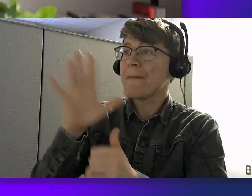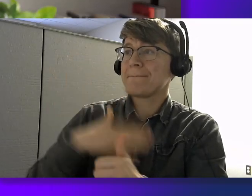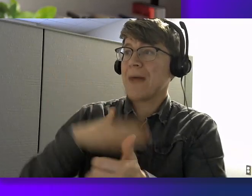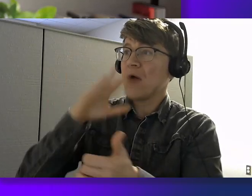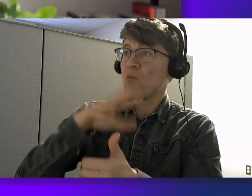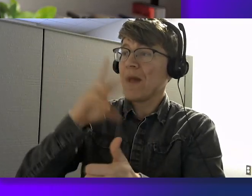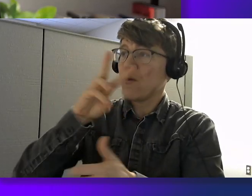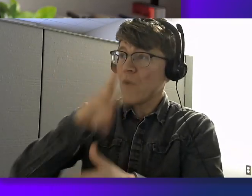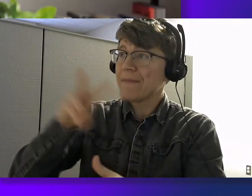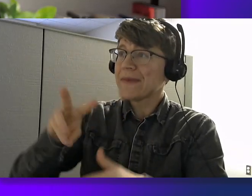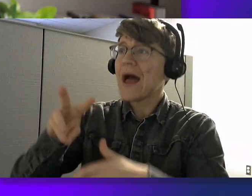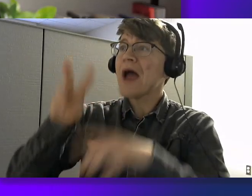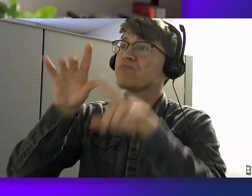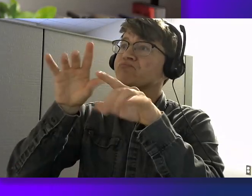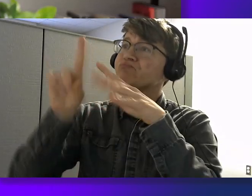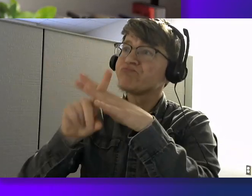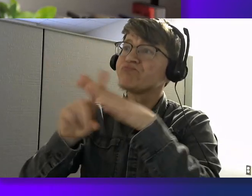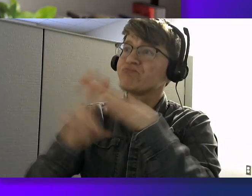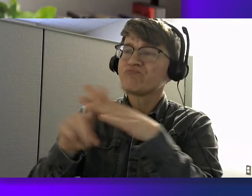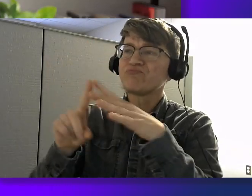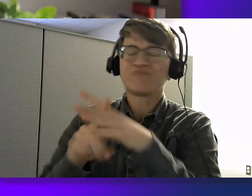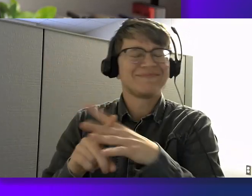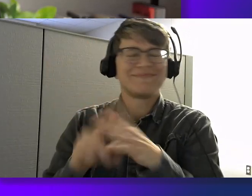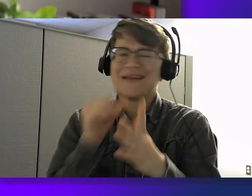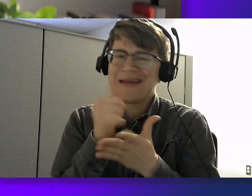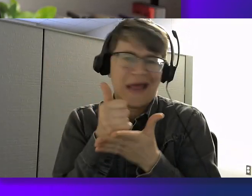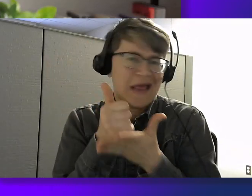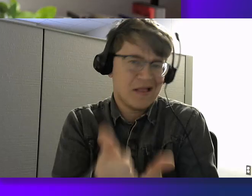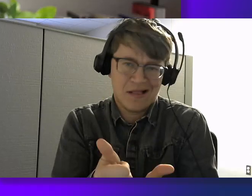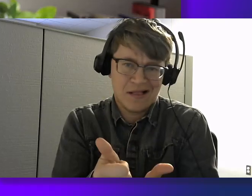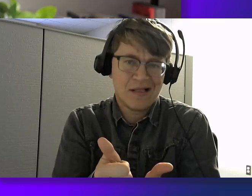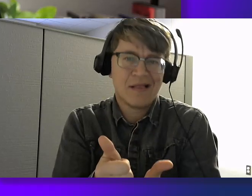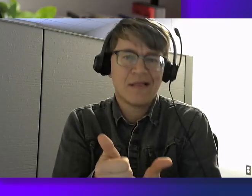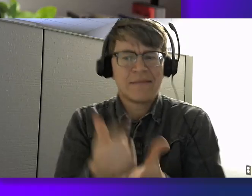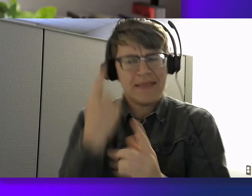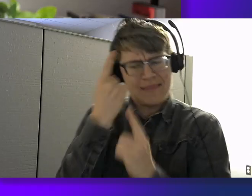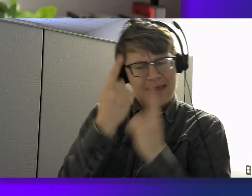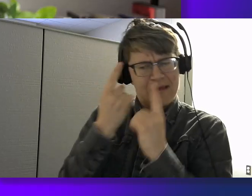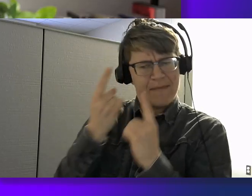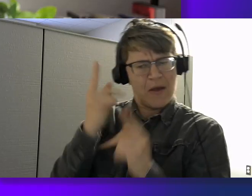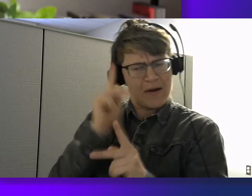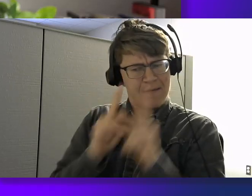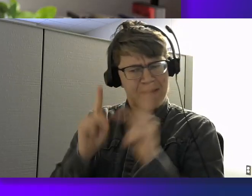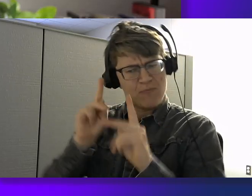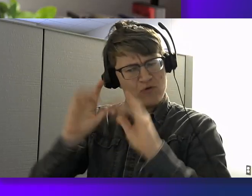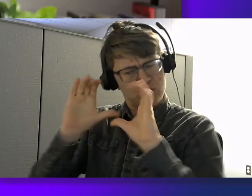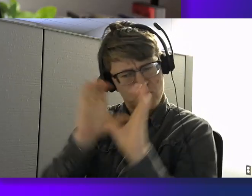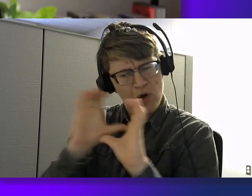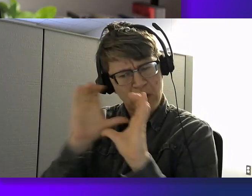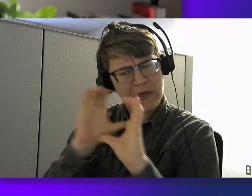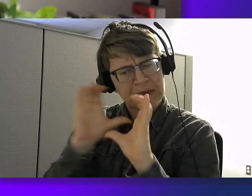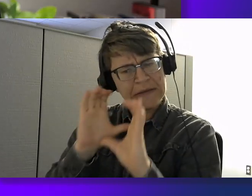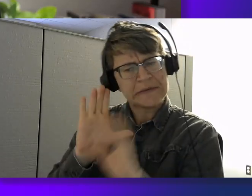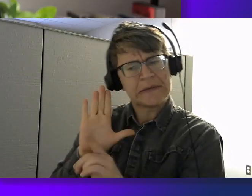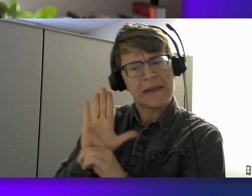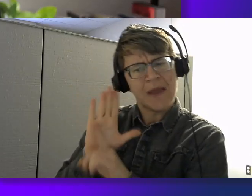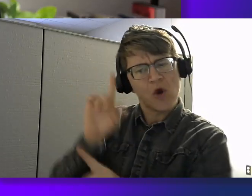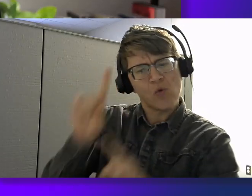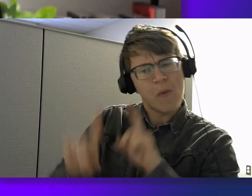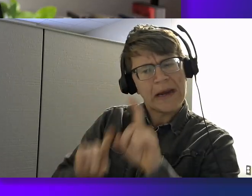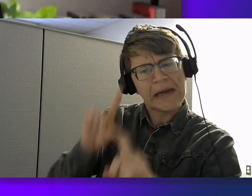you rank. You need to think about what would be helpful to people searching and create content to answer their